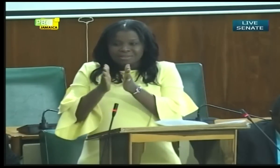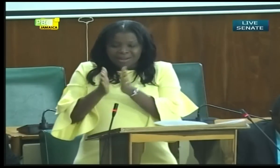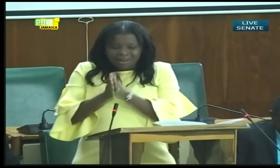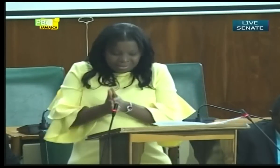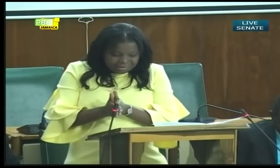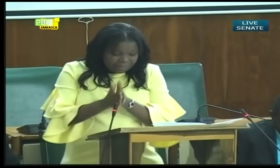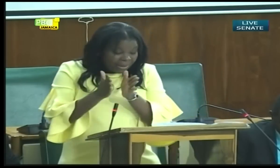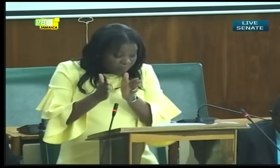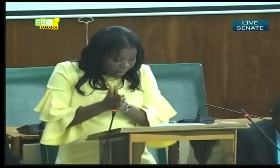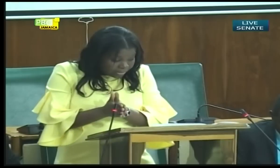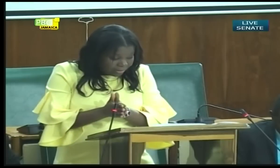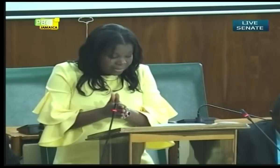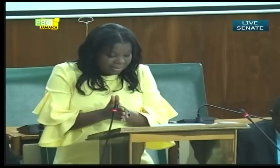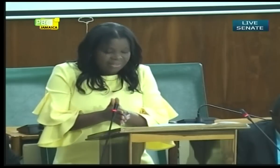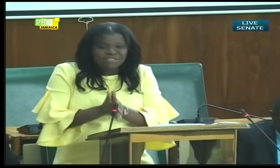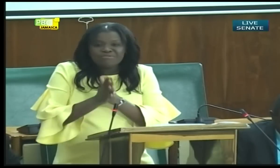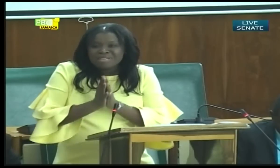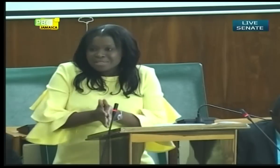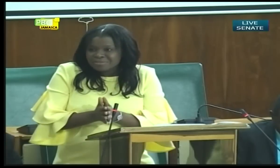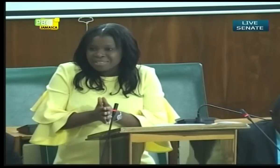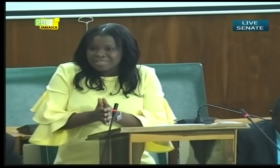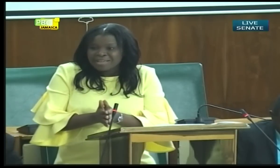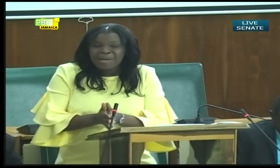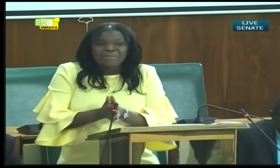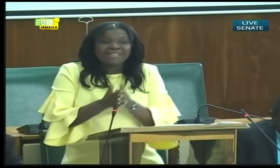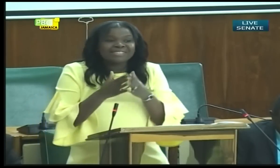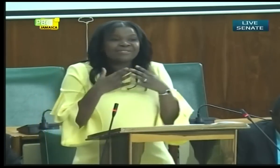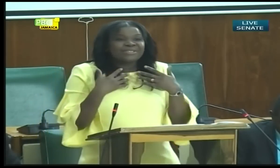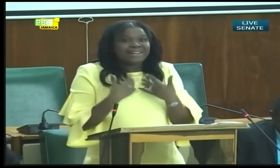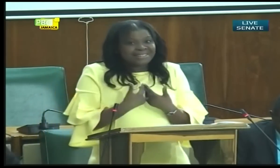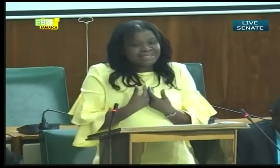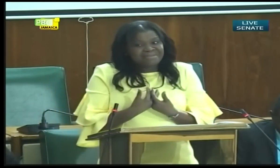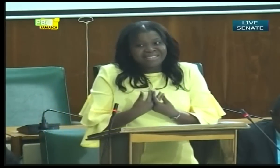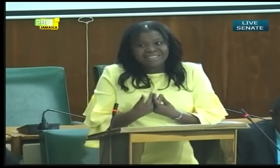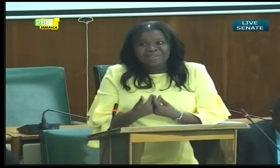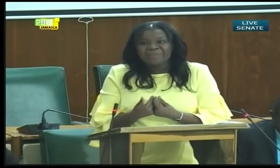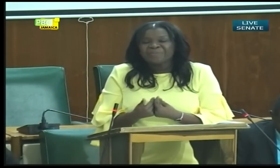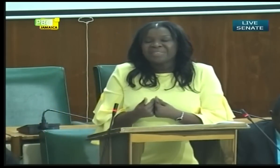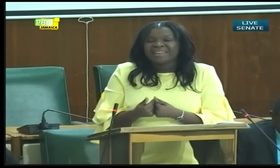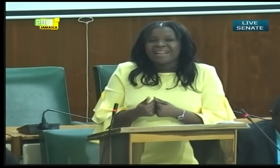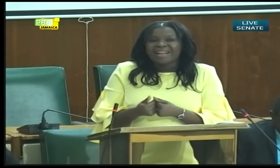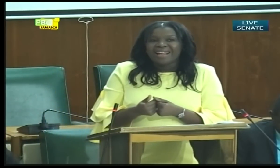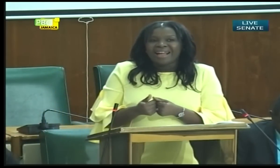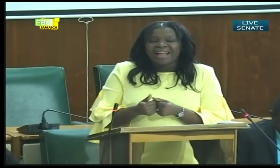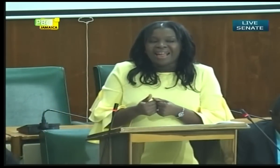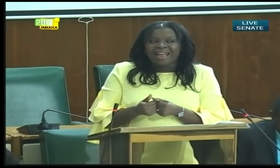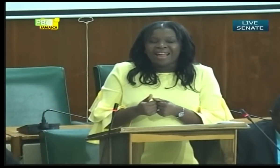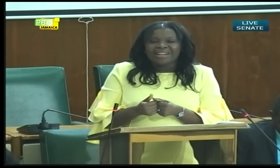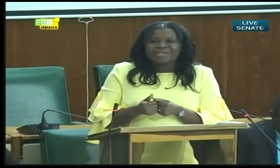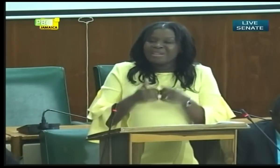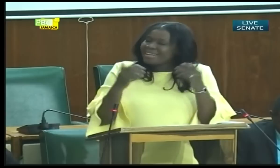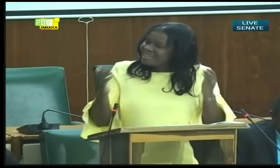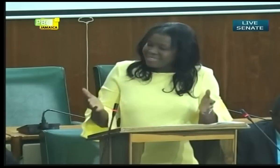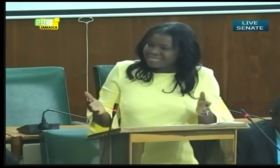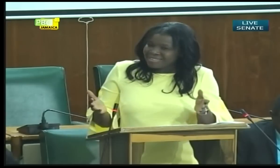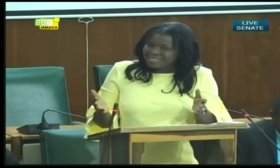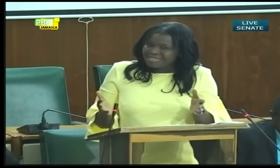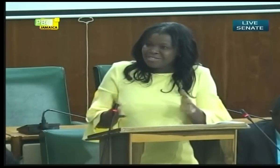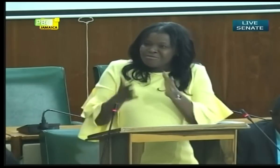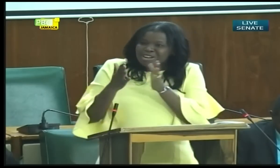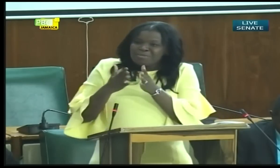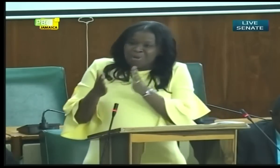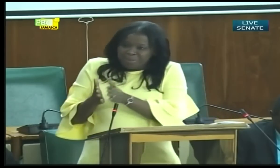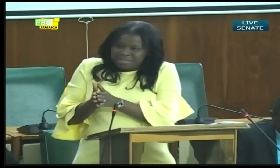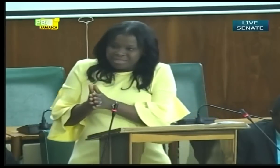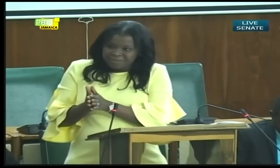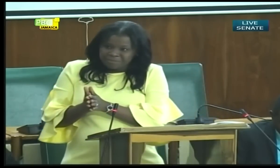to understand the reason for that. Because if you ask me, to a large extent, the